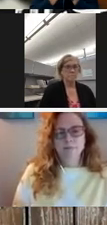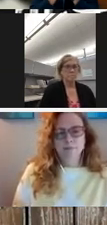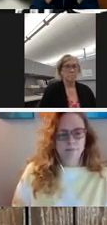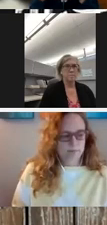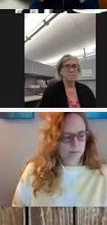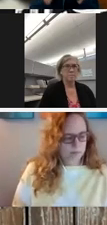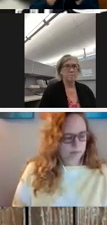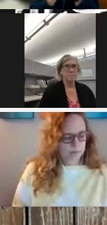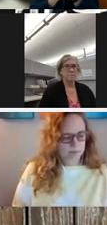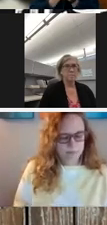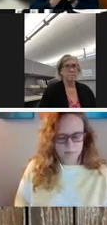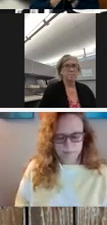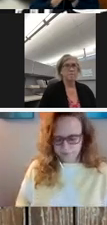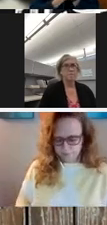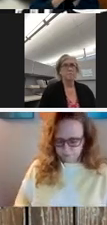as far as hiring?